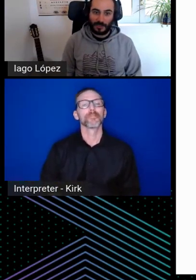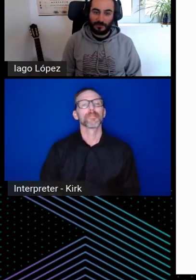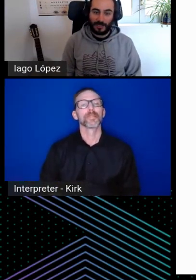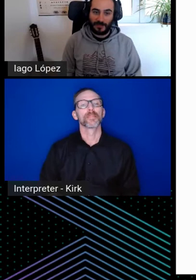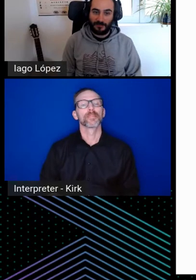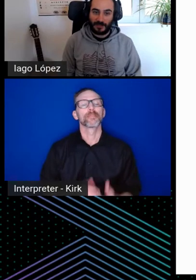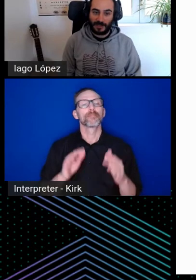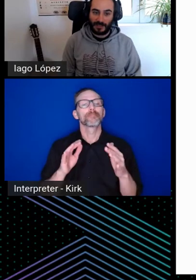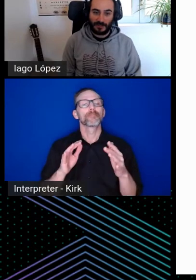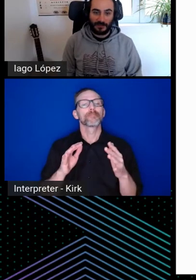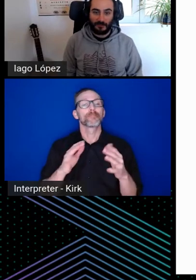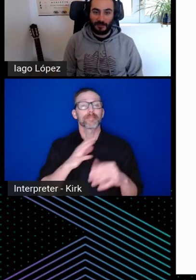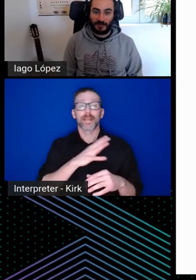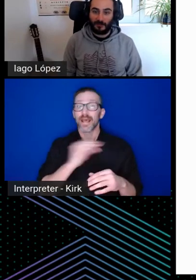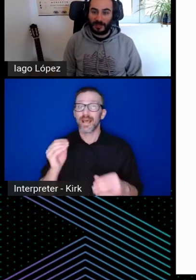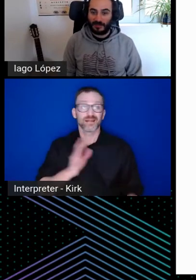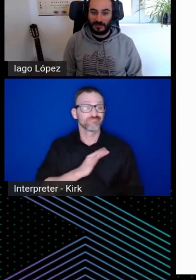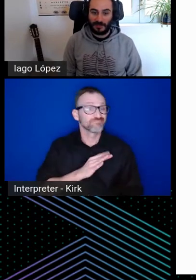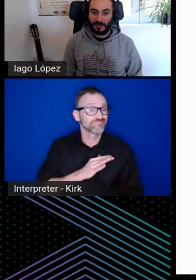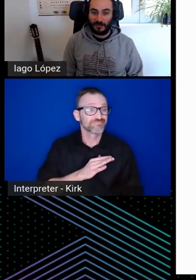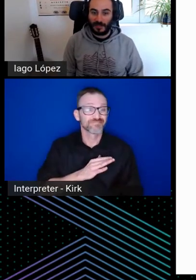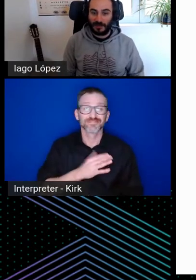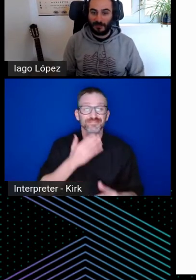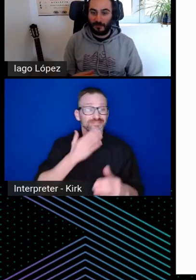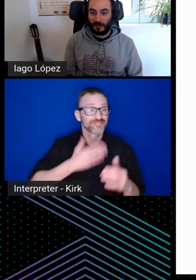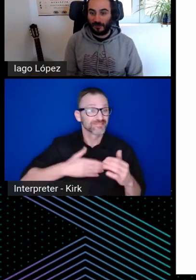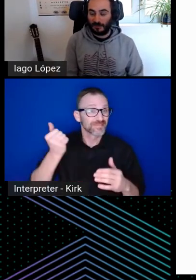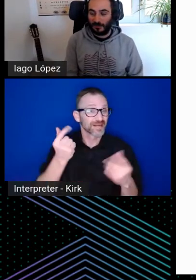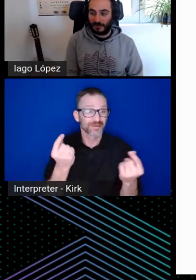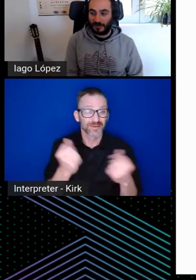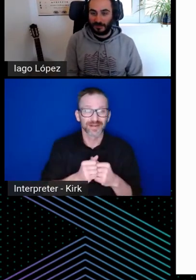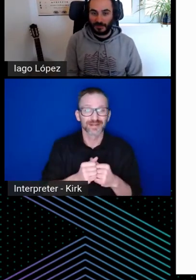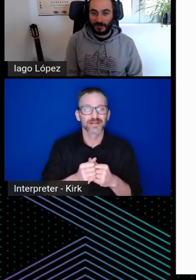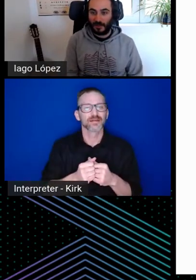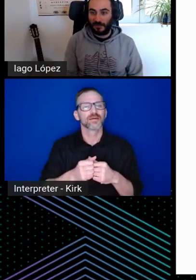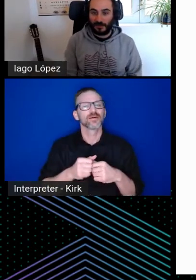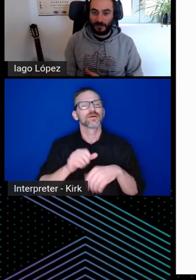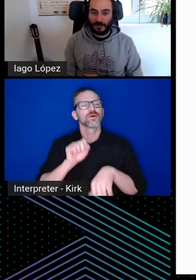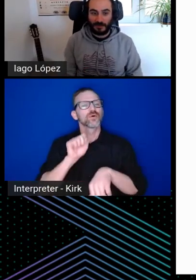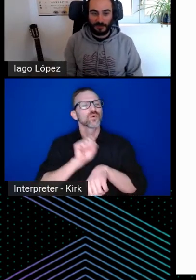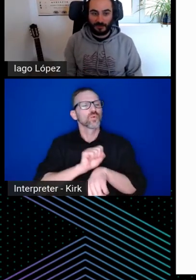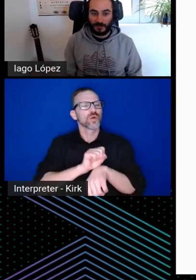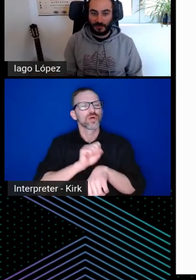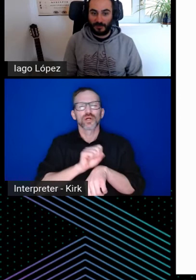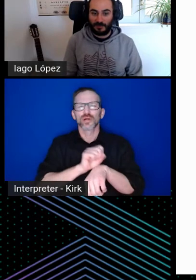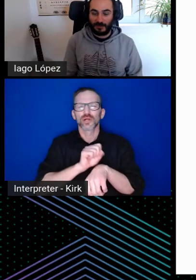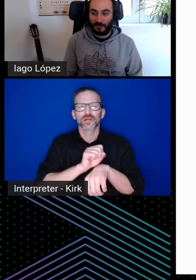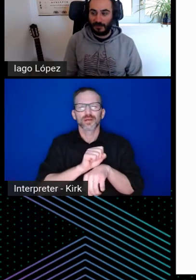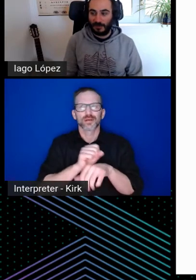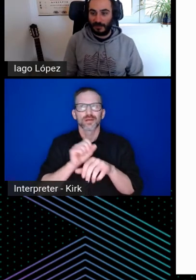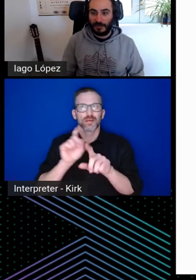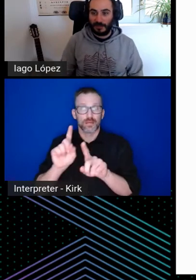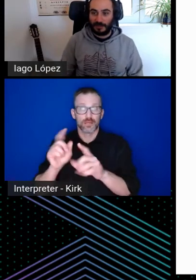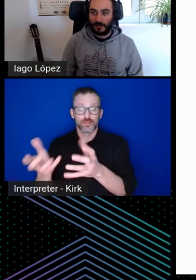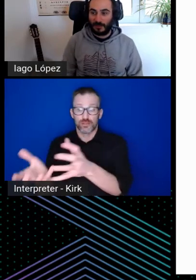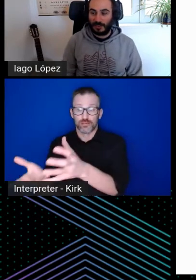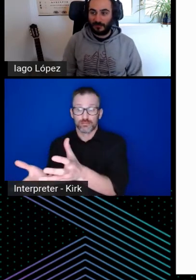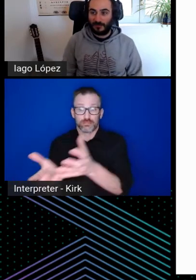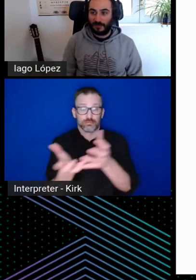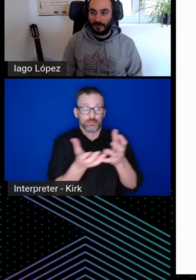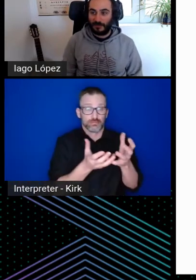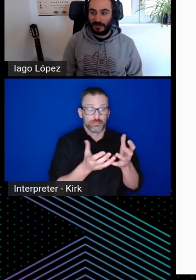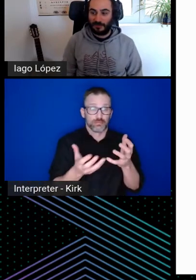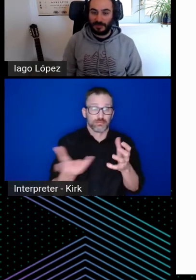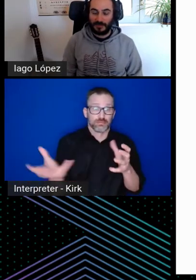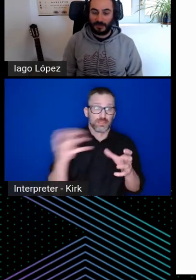yeah, even better than that, it would be great to have your workloads moved to other nodes before you reboot, so you don't